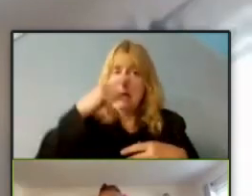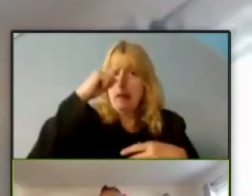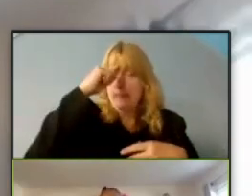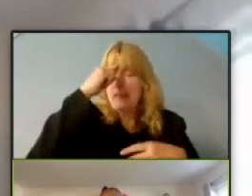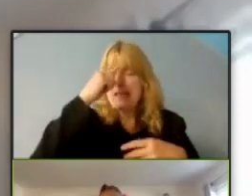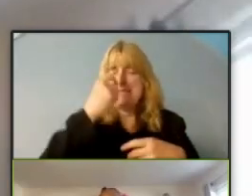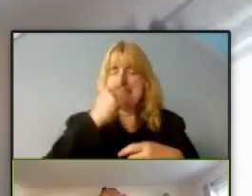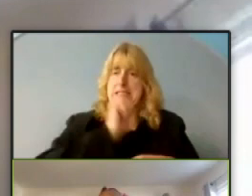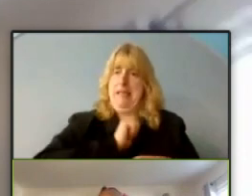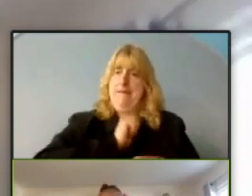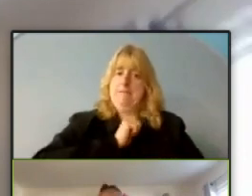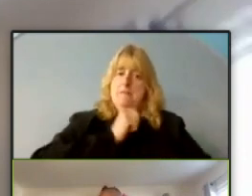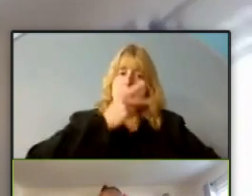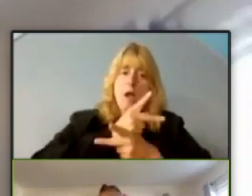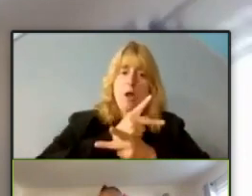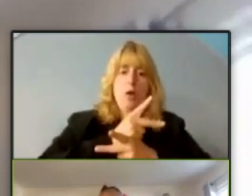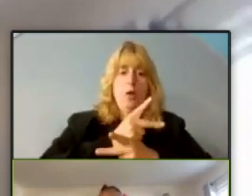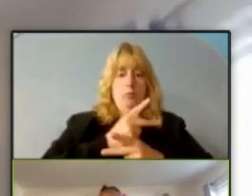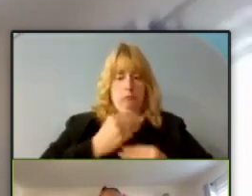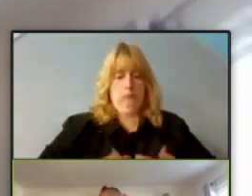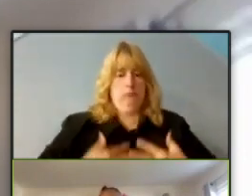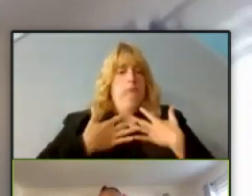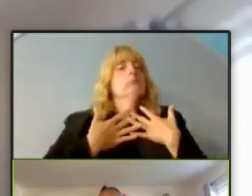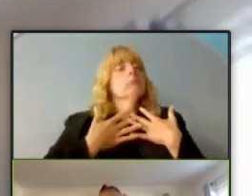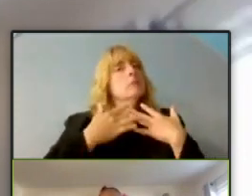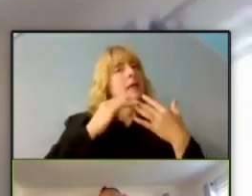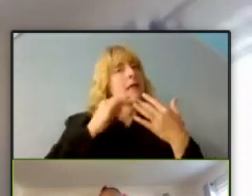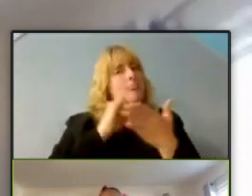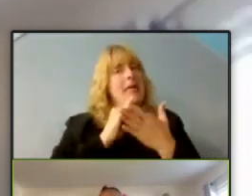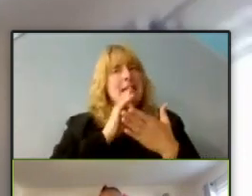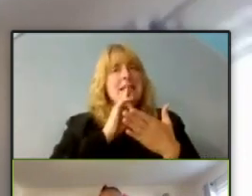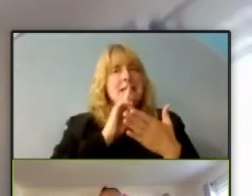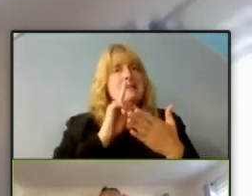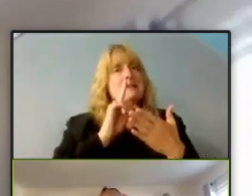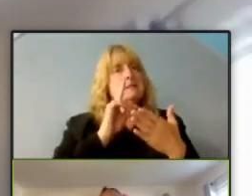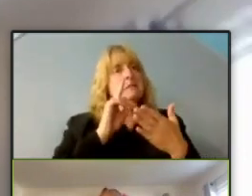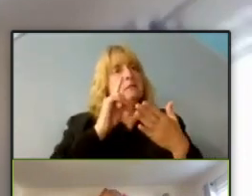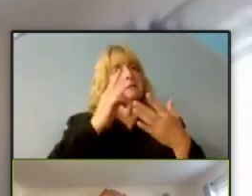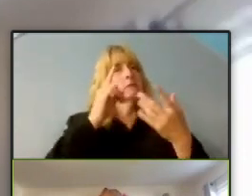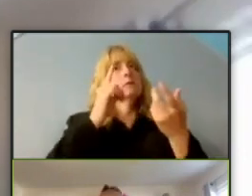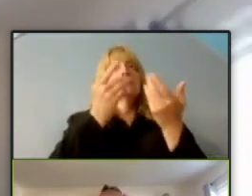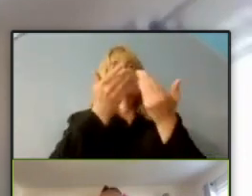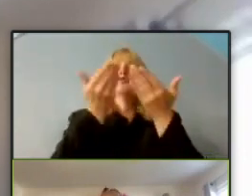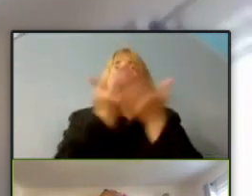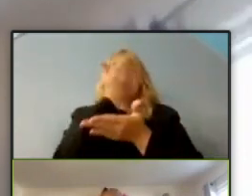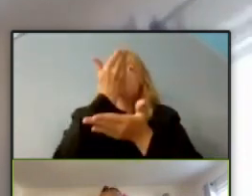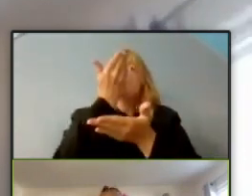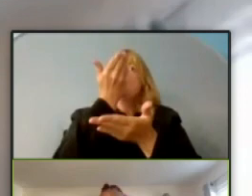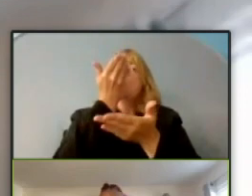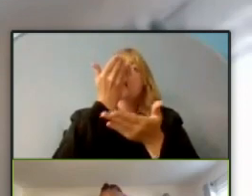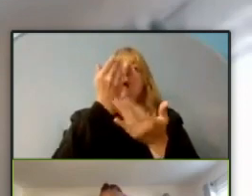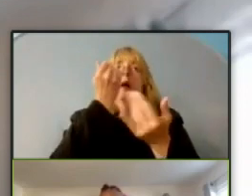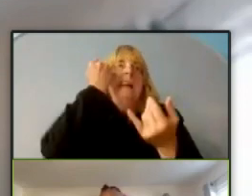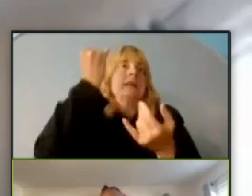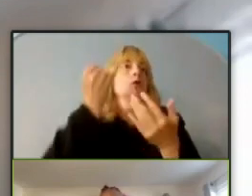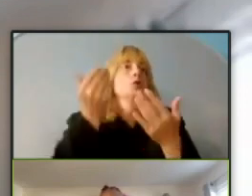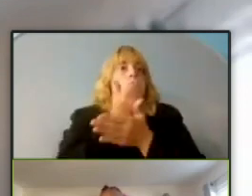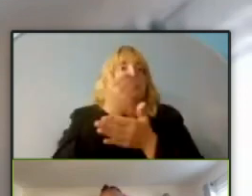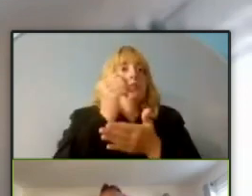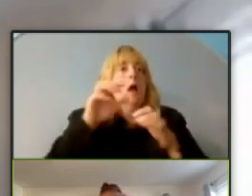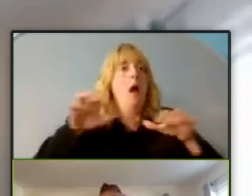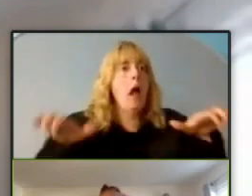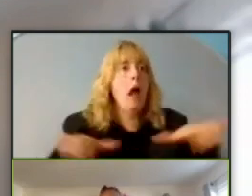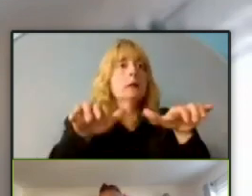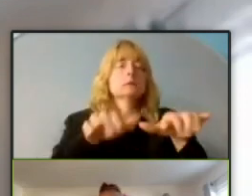restoration as the revolutionary act that's going to absolutely allow us to harness and channel our